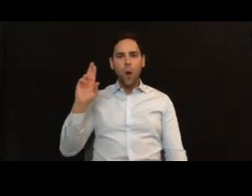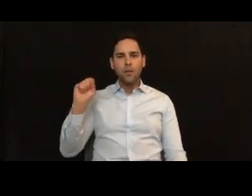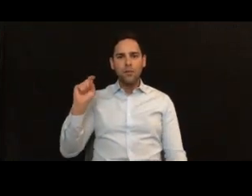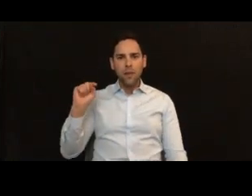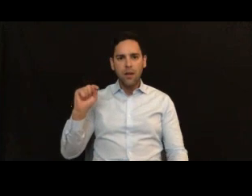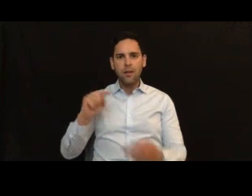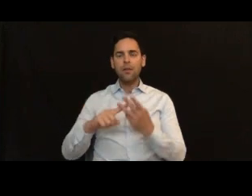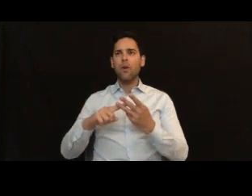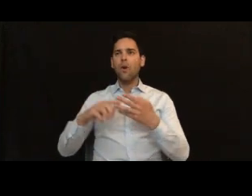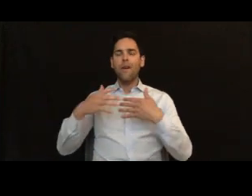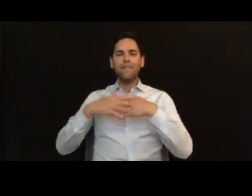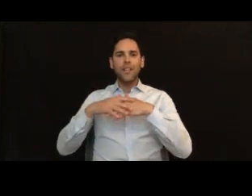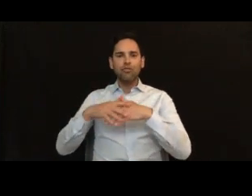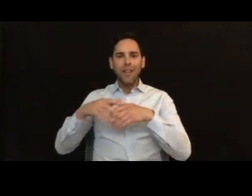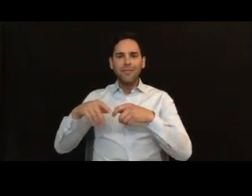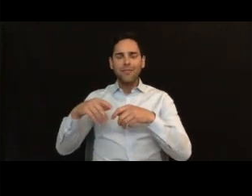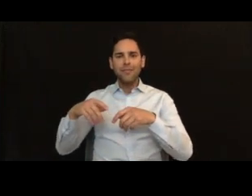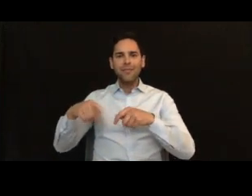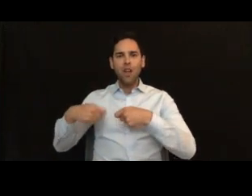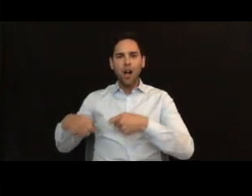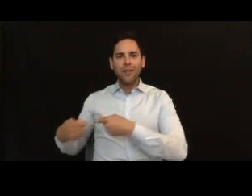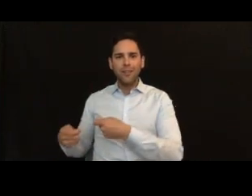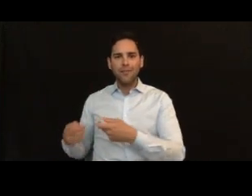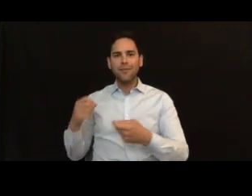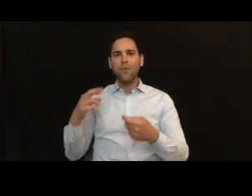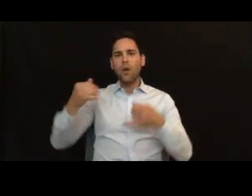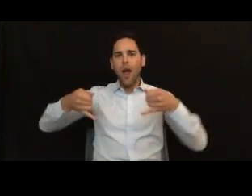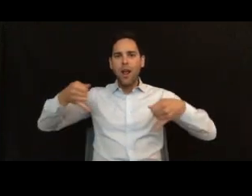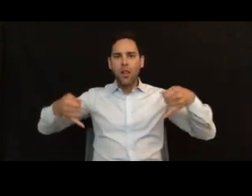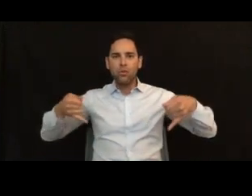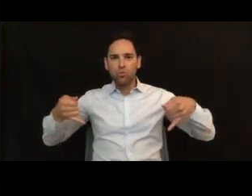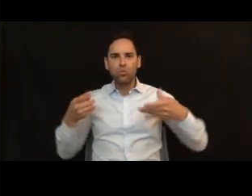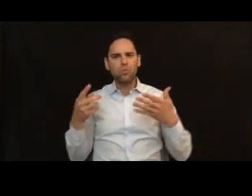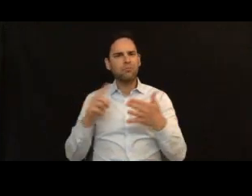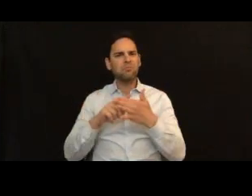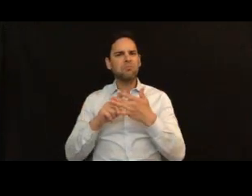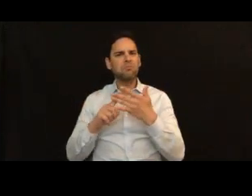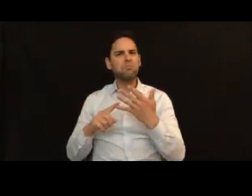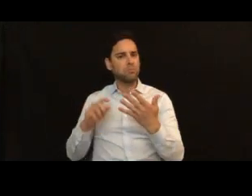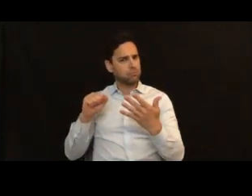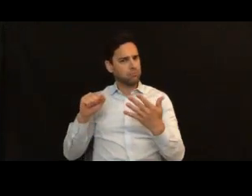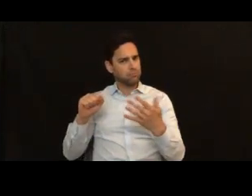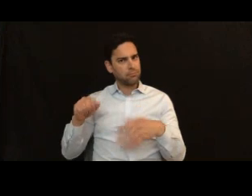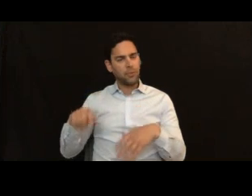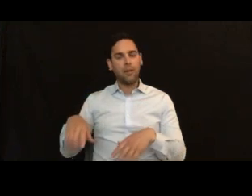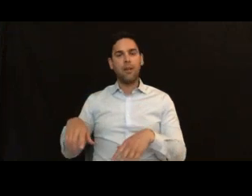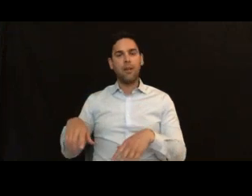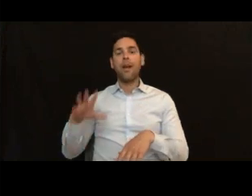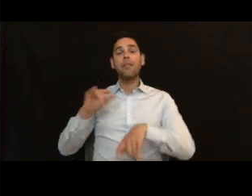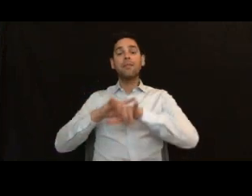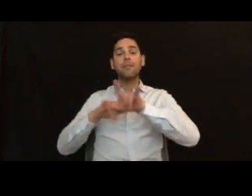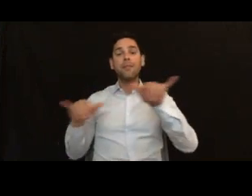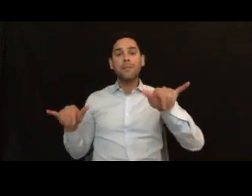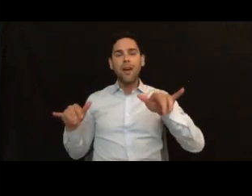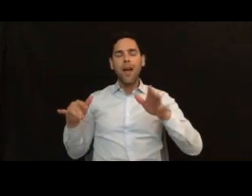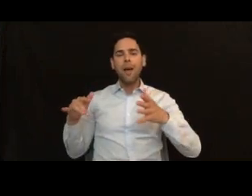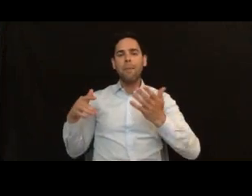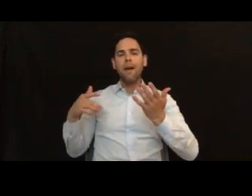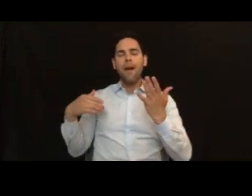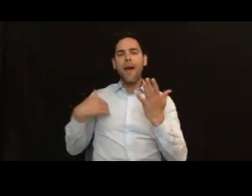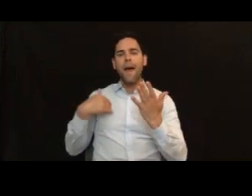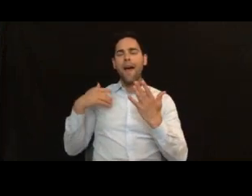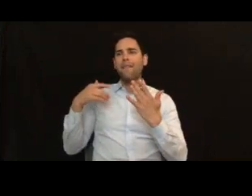or high-heeled shoes. But there's also this intentional non-normativity